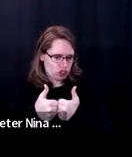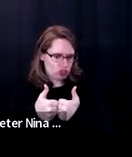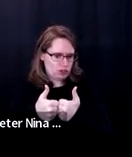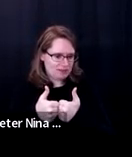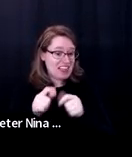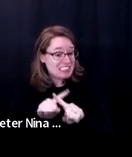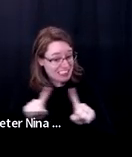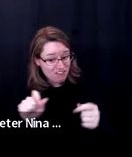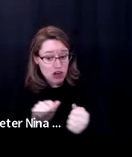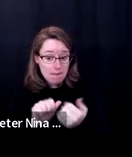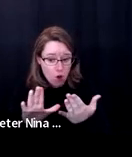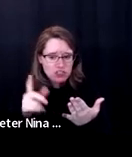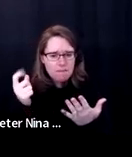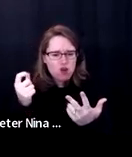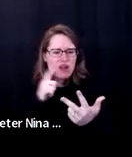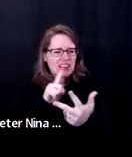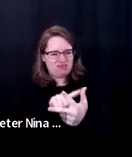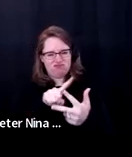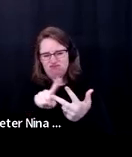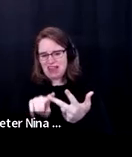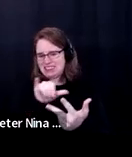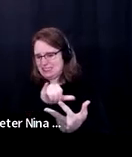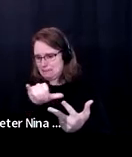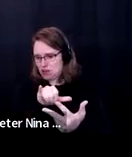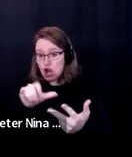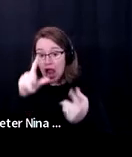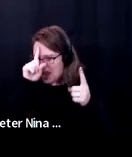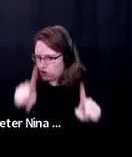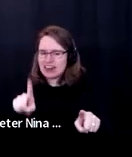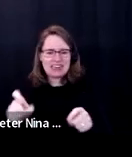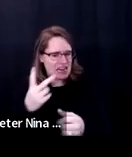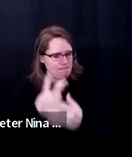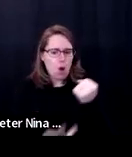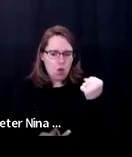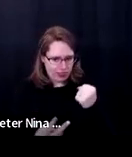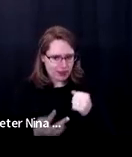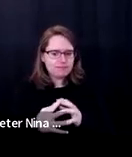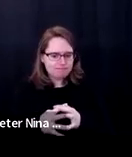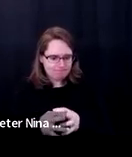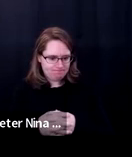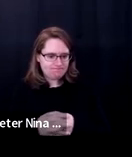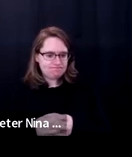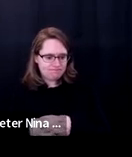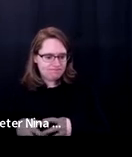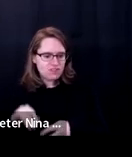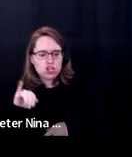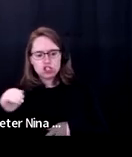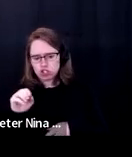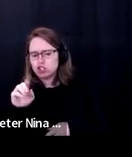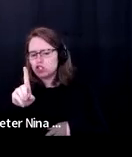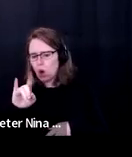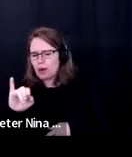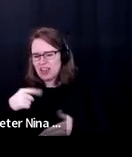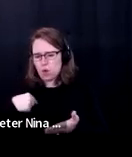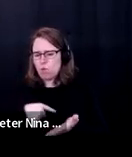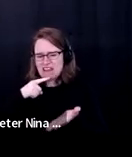approaches, but they're kind of under the same thesis, Paul, to your point. And I agree, they're totally both and. Yeah, and we talked about that. I was with Johi and